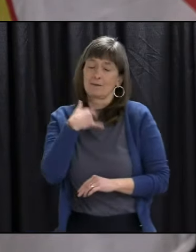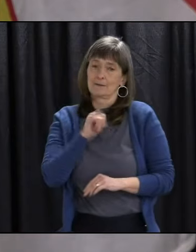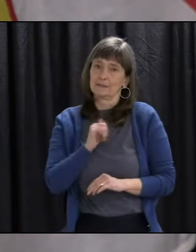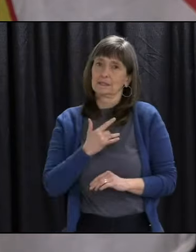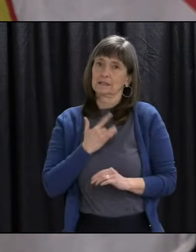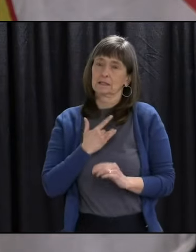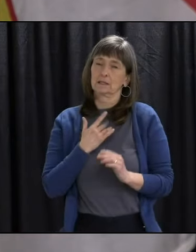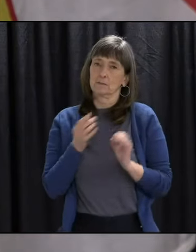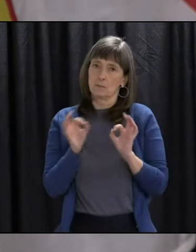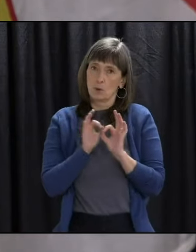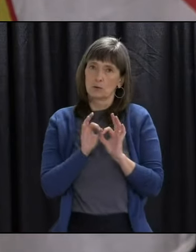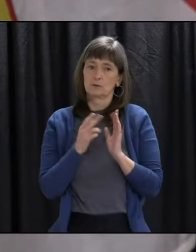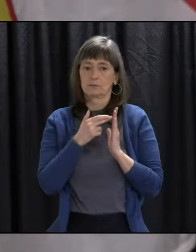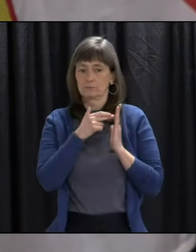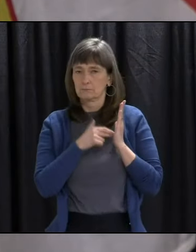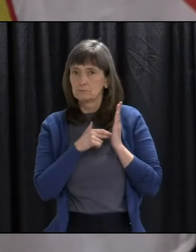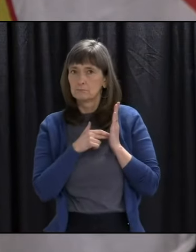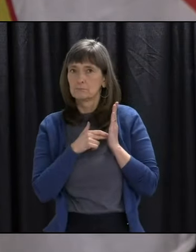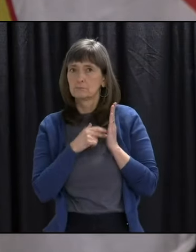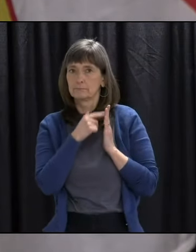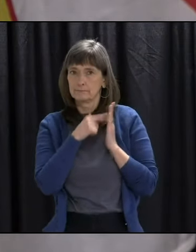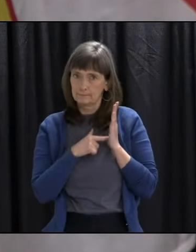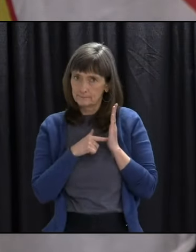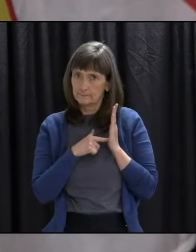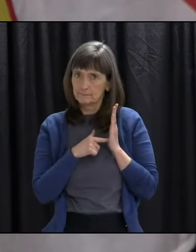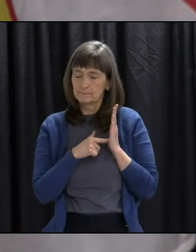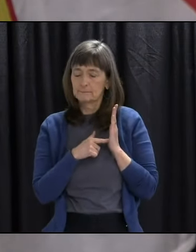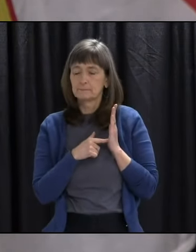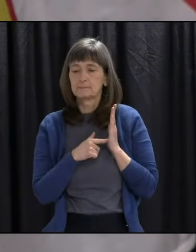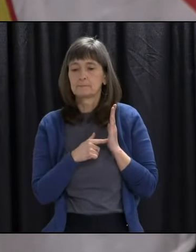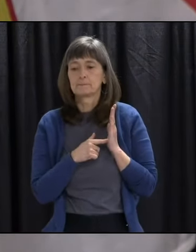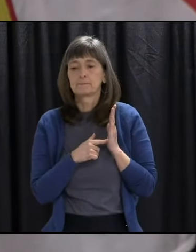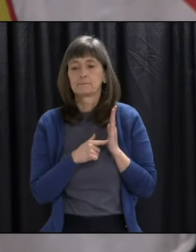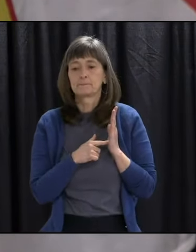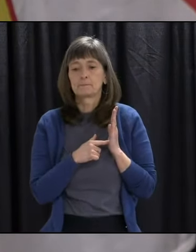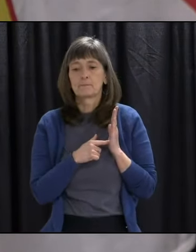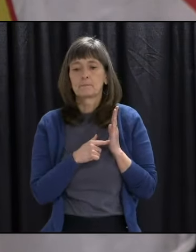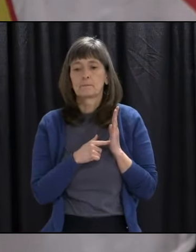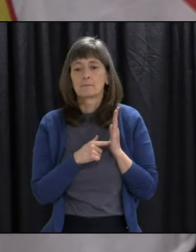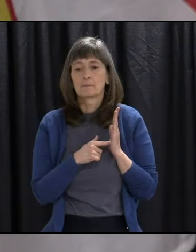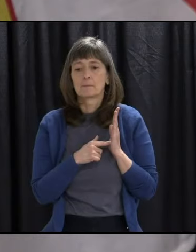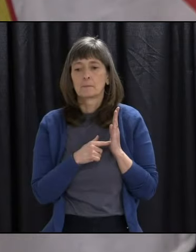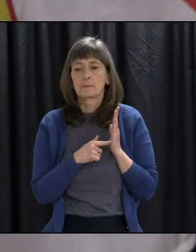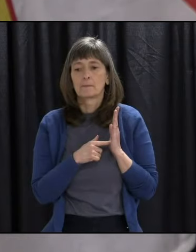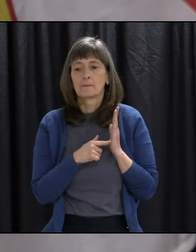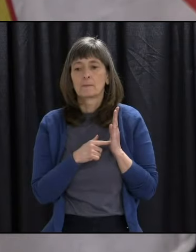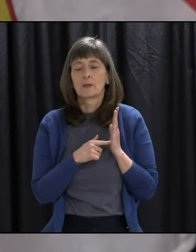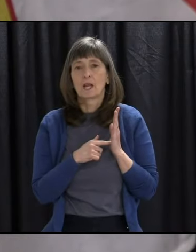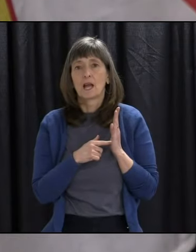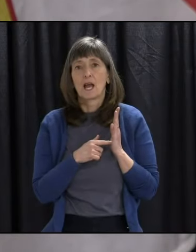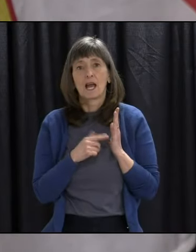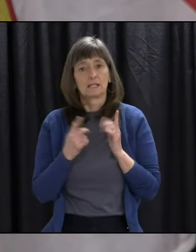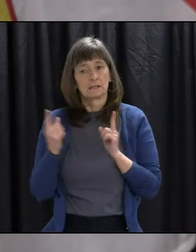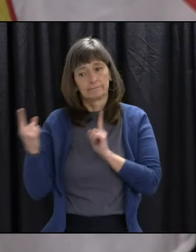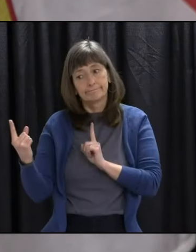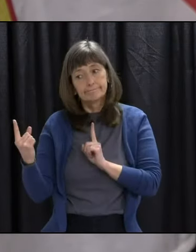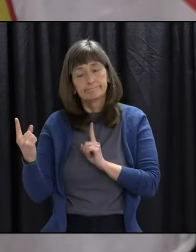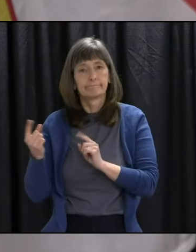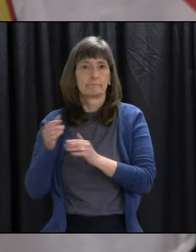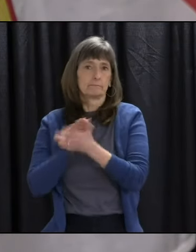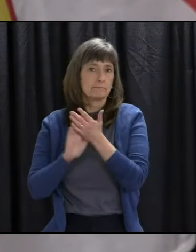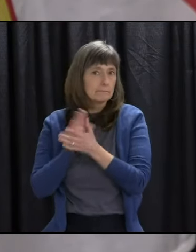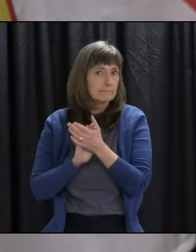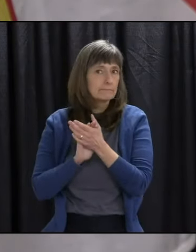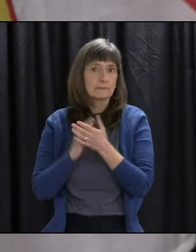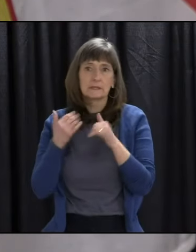to adhere to the public health measures that we've put in place, and that you physically distance, wash your hands frequently